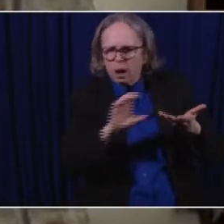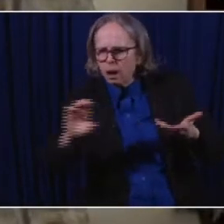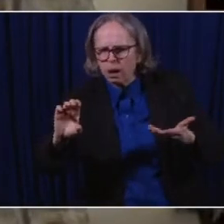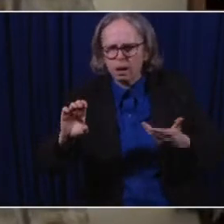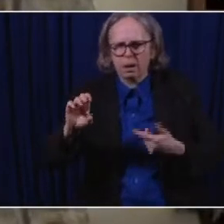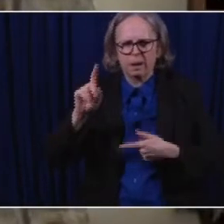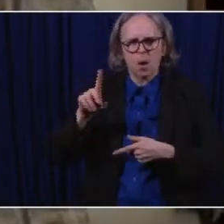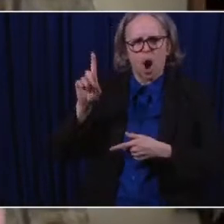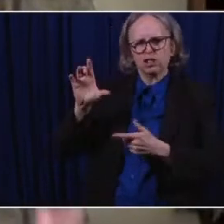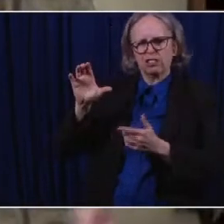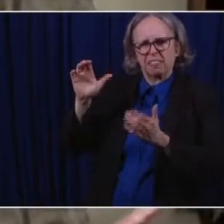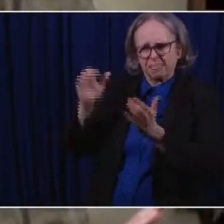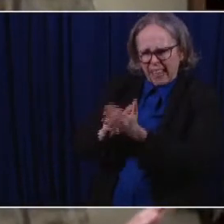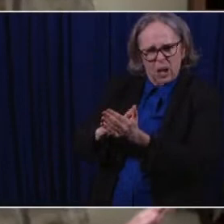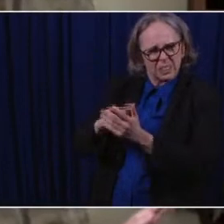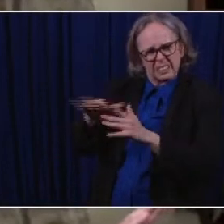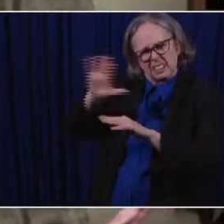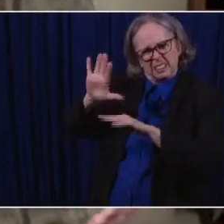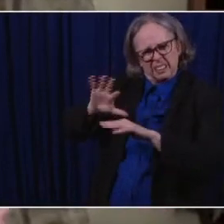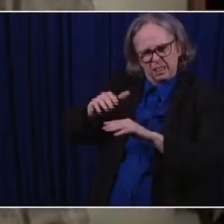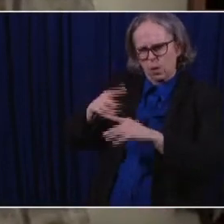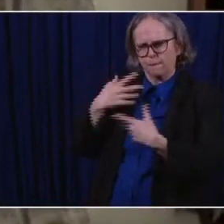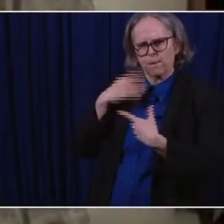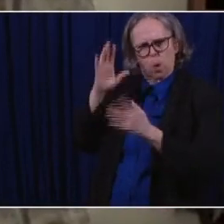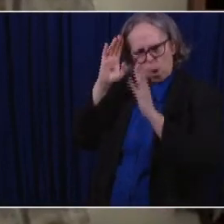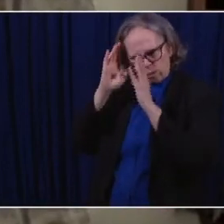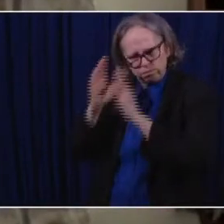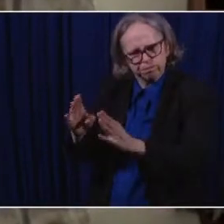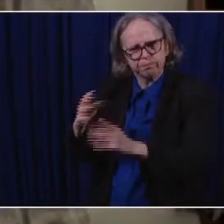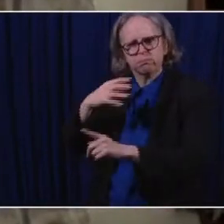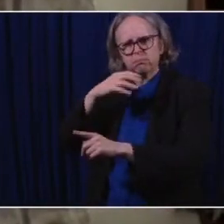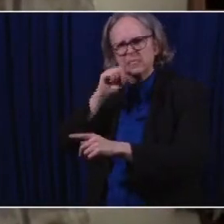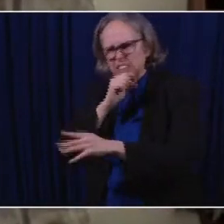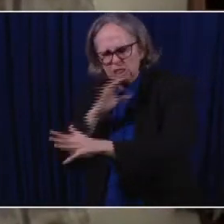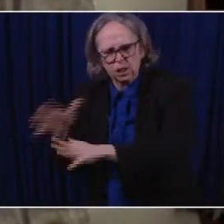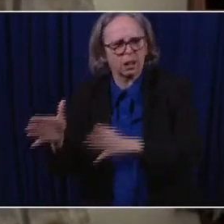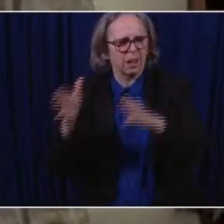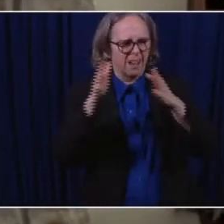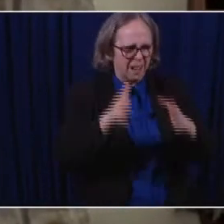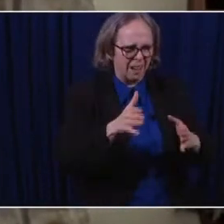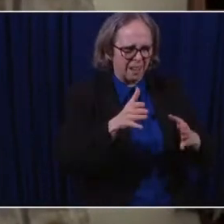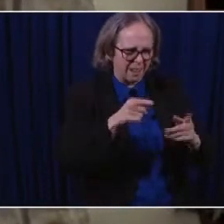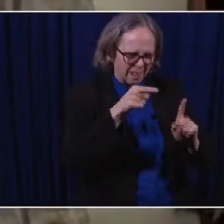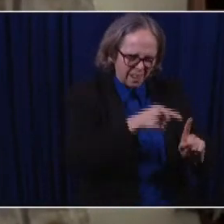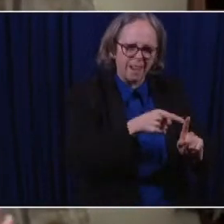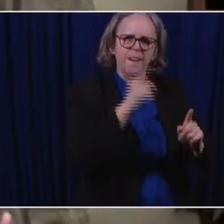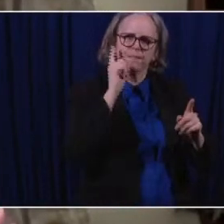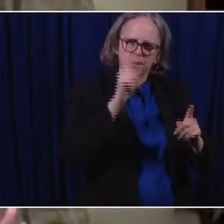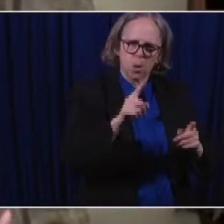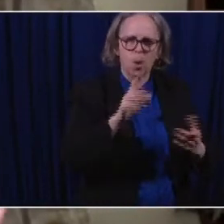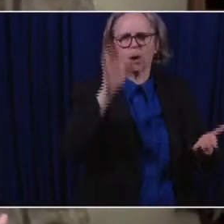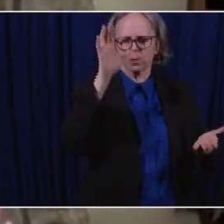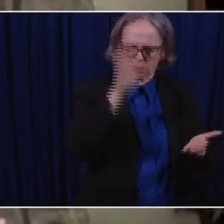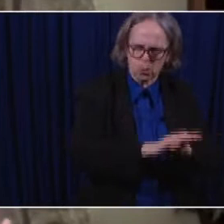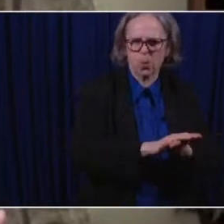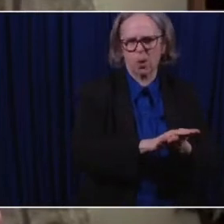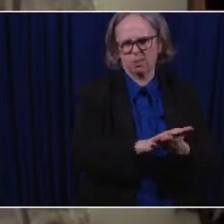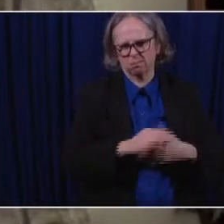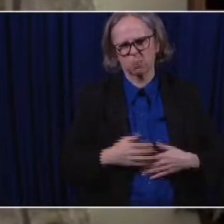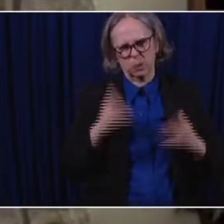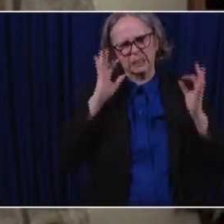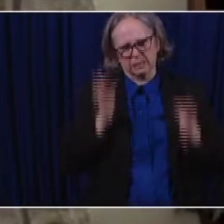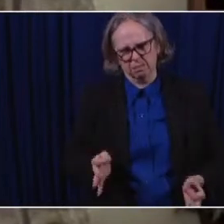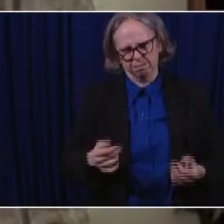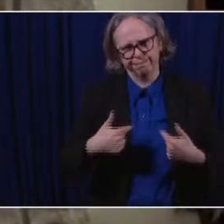Even if we're giving vaccines for our schools, we're going to still try to stay around